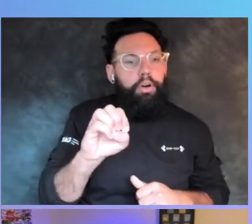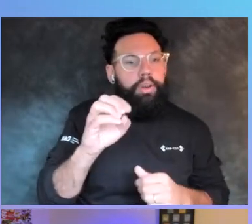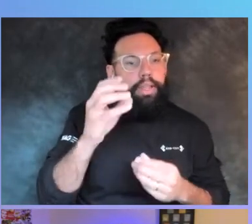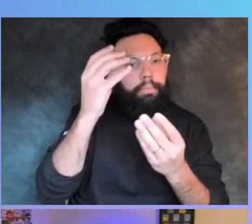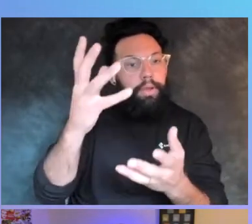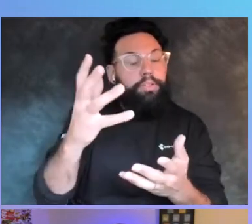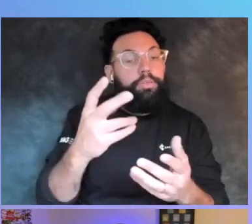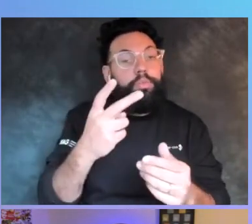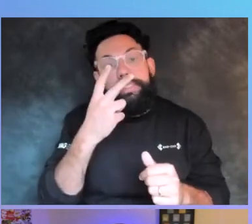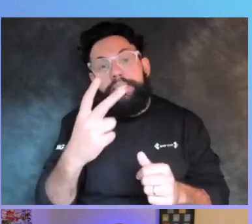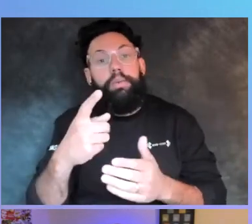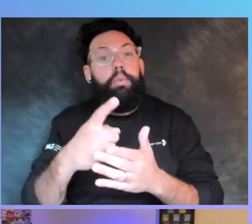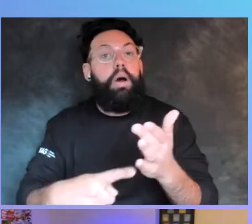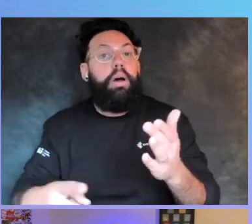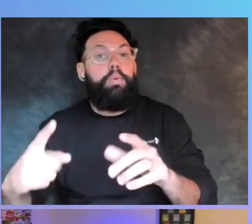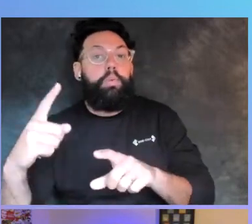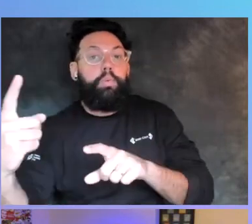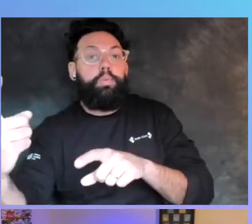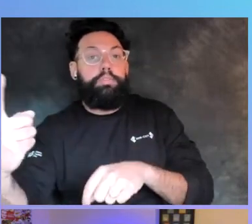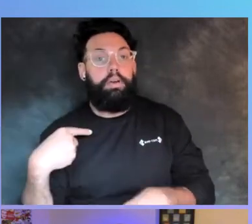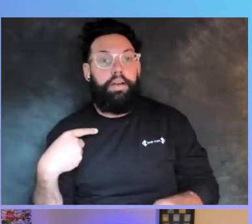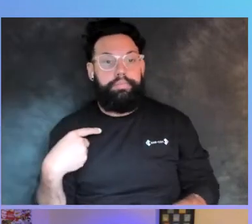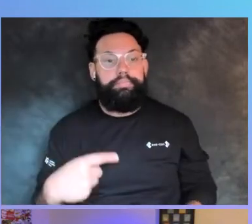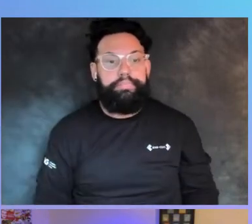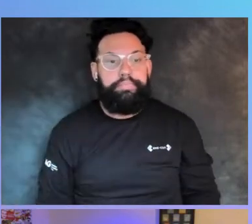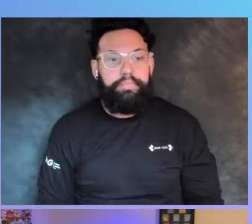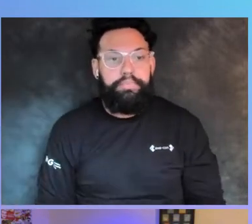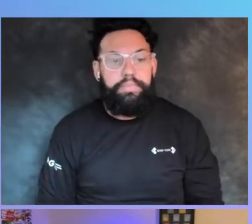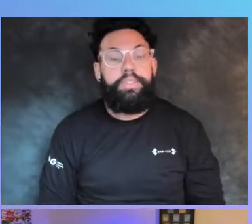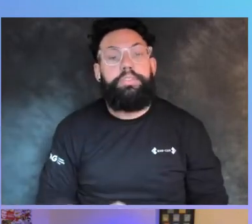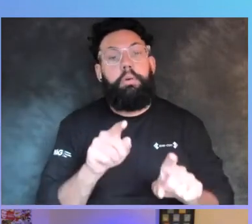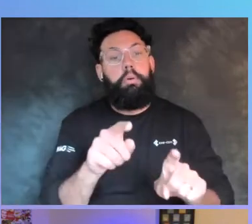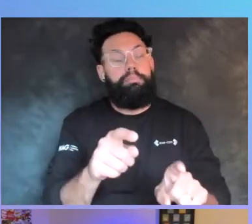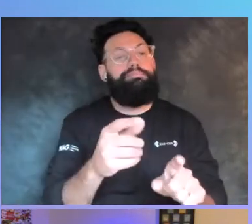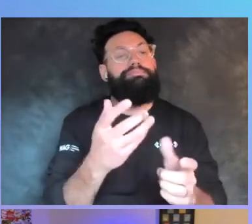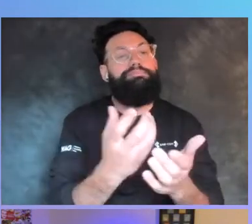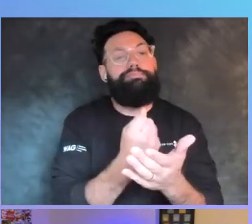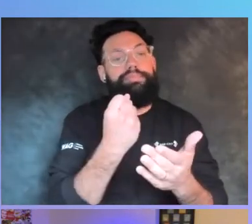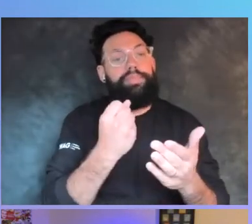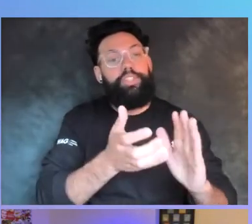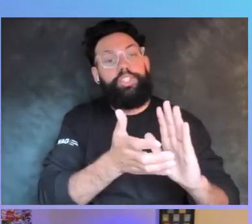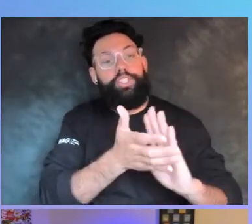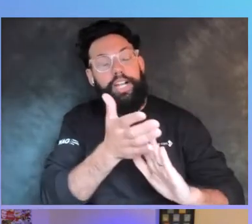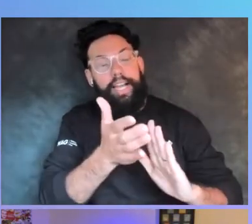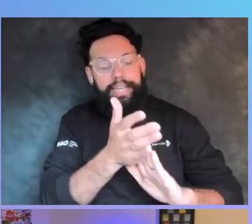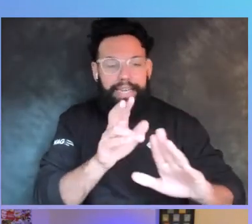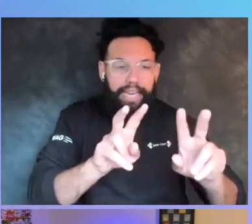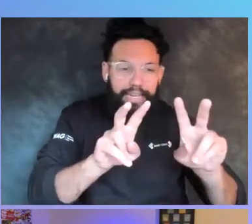with. So first, it looks at that code and it begins to analyze it.